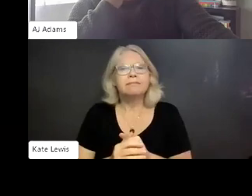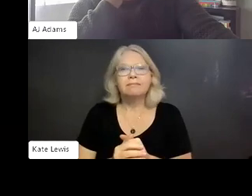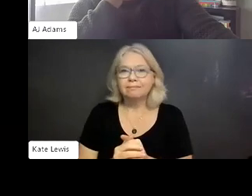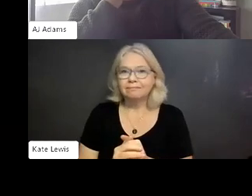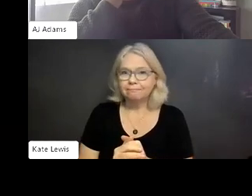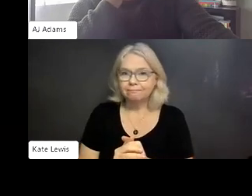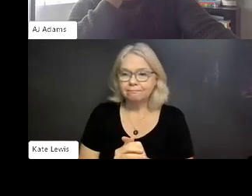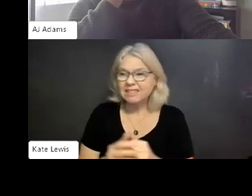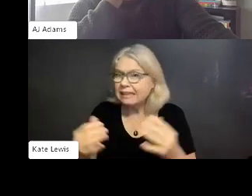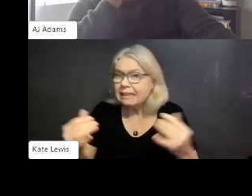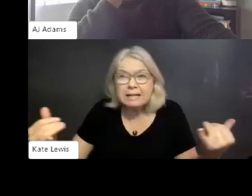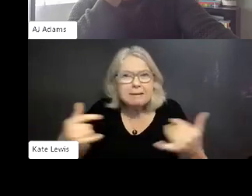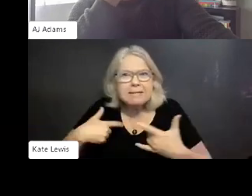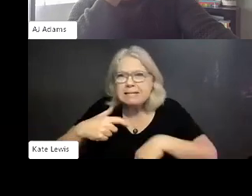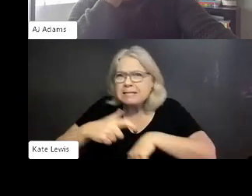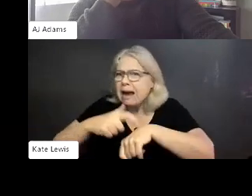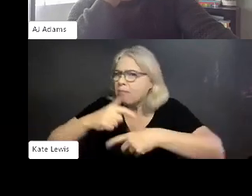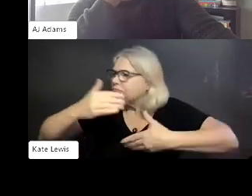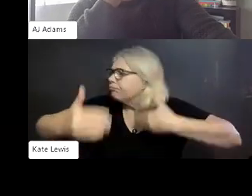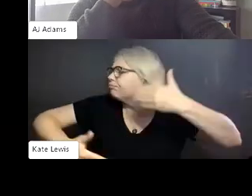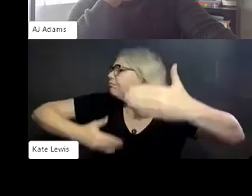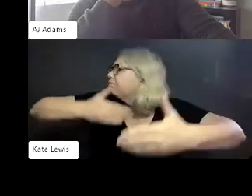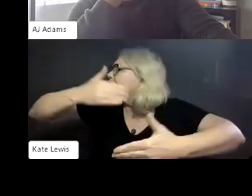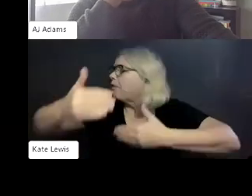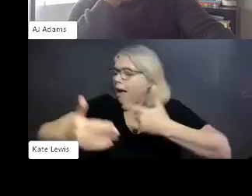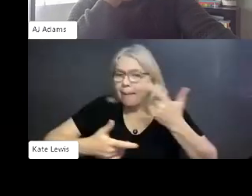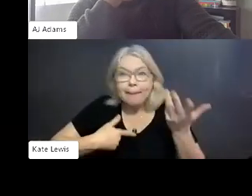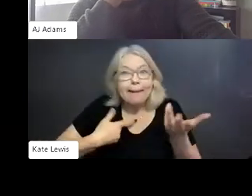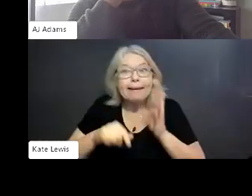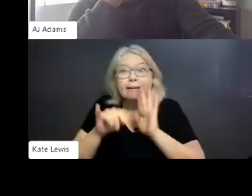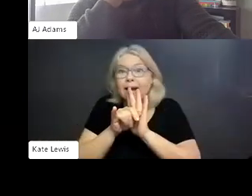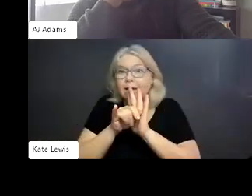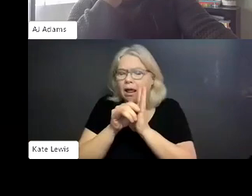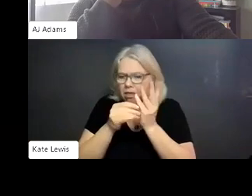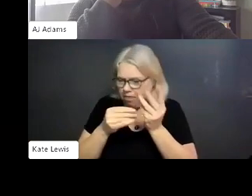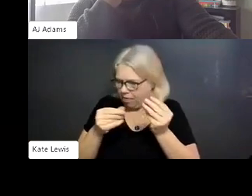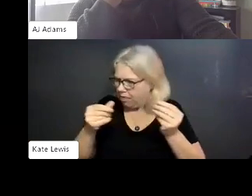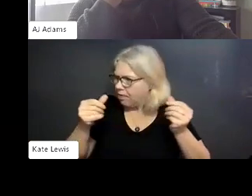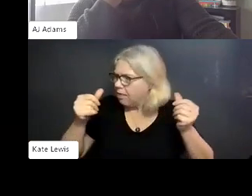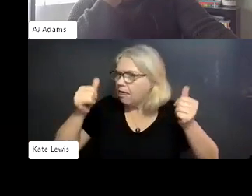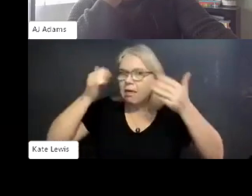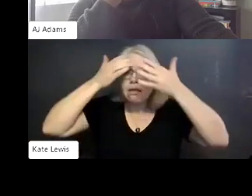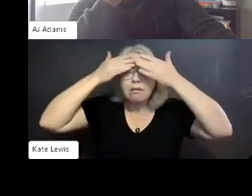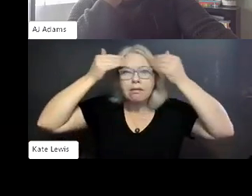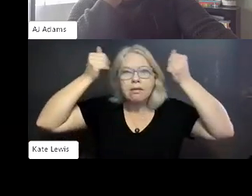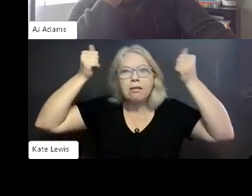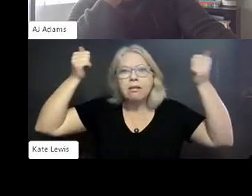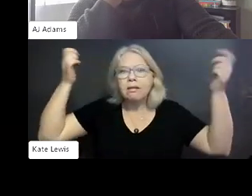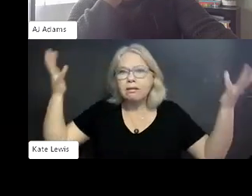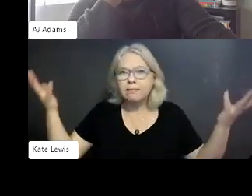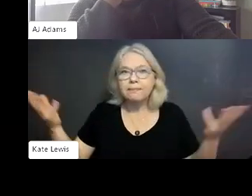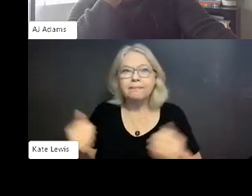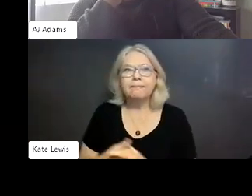worried about you. The moments that made me who I am start to drift away. You look